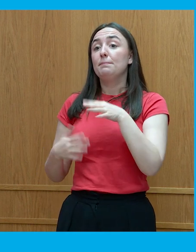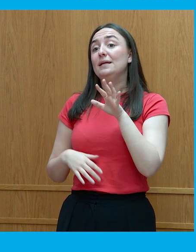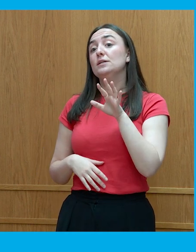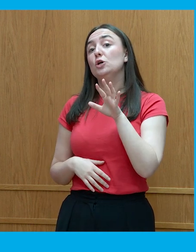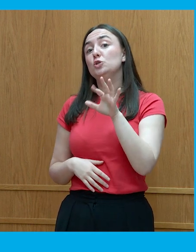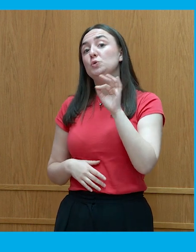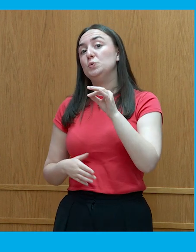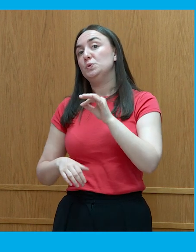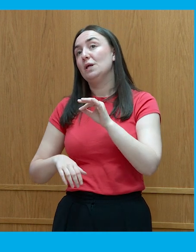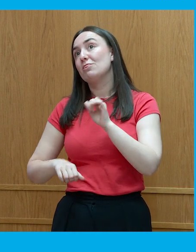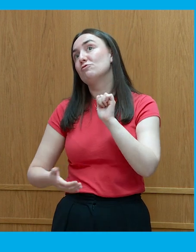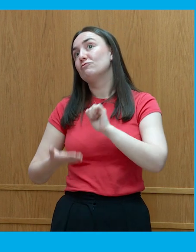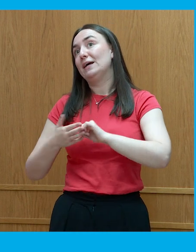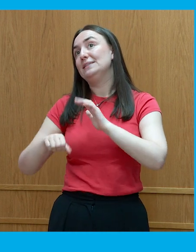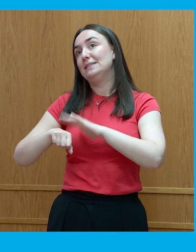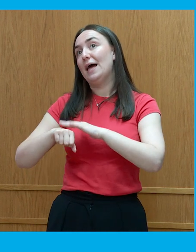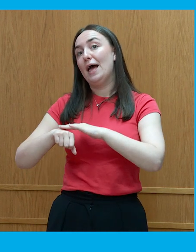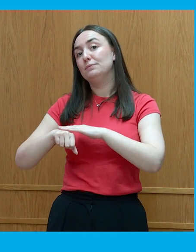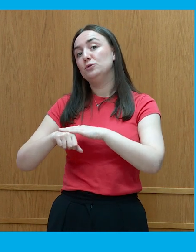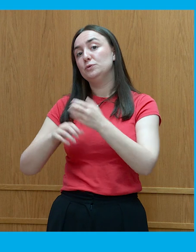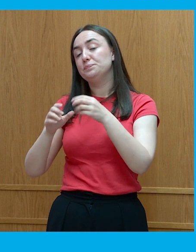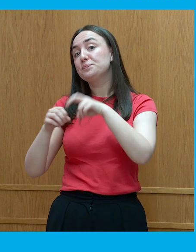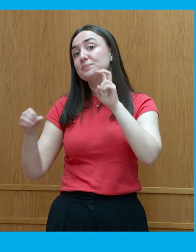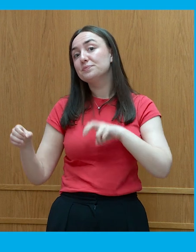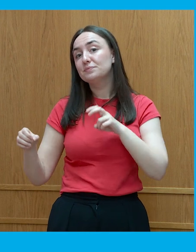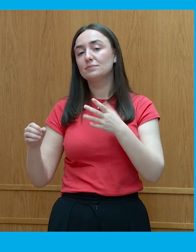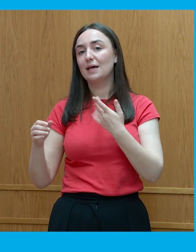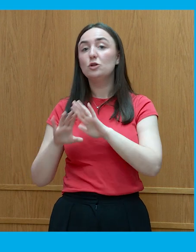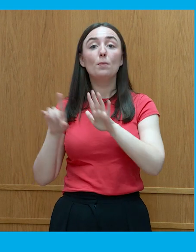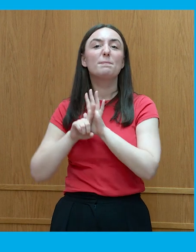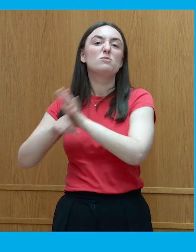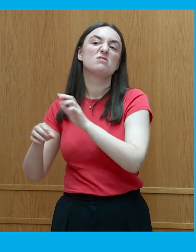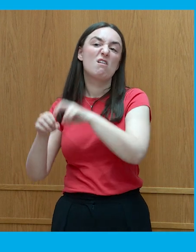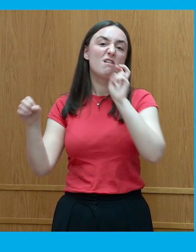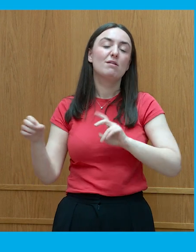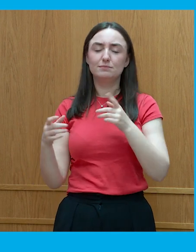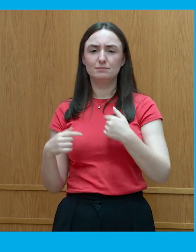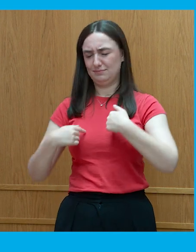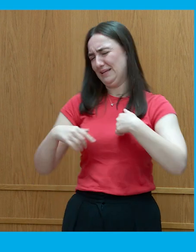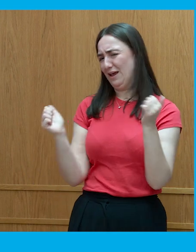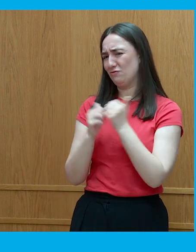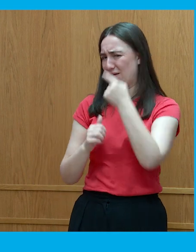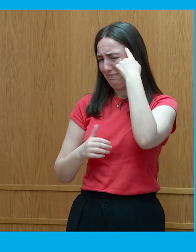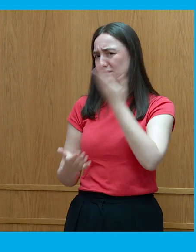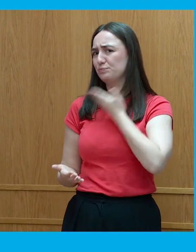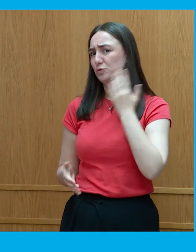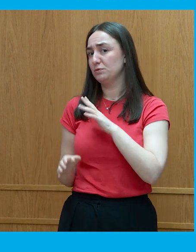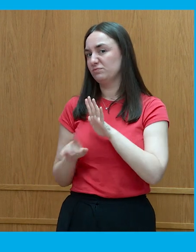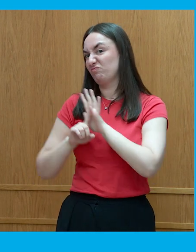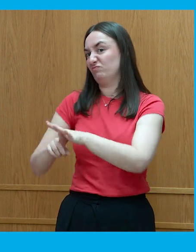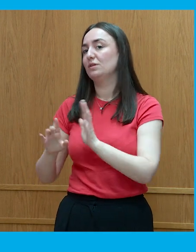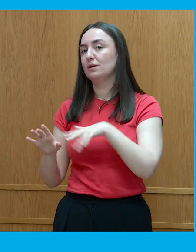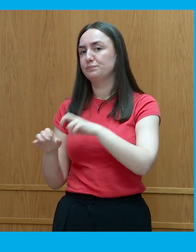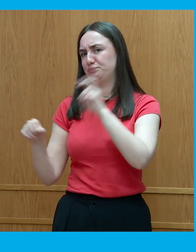demise, but that he actually wasn't pushed out, right? Which I agree. I don't think he was pushed out. But the timing